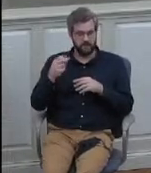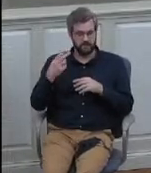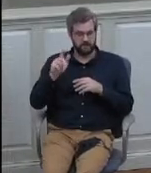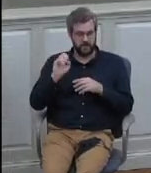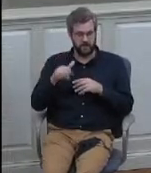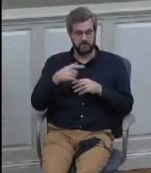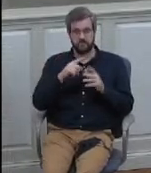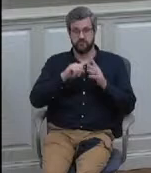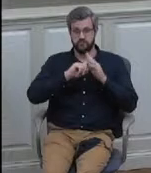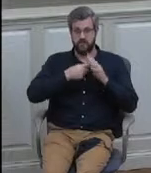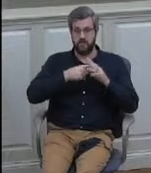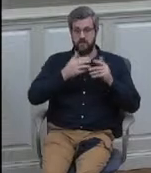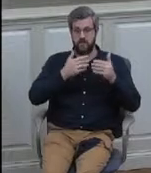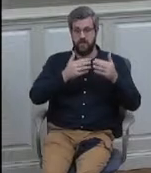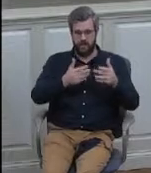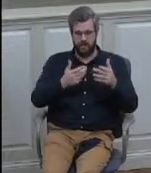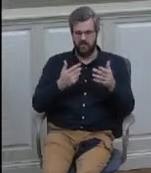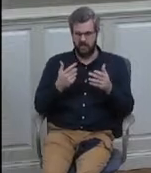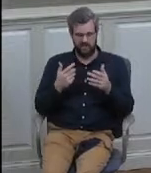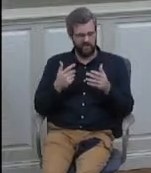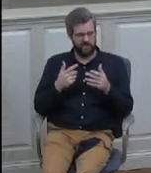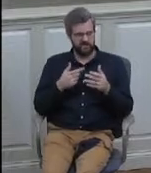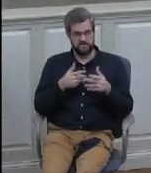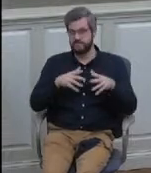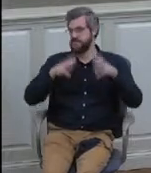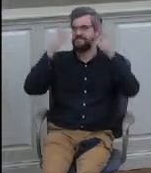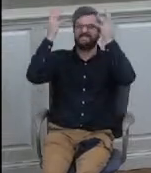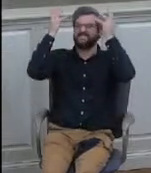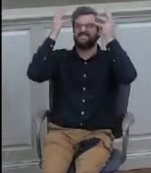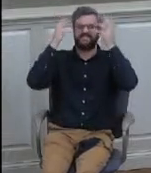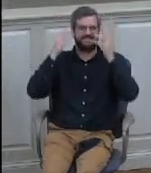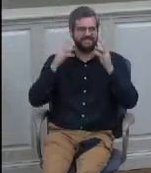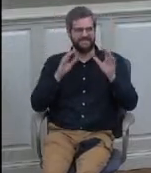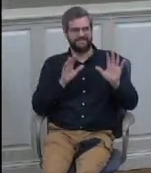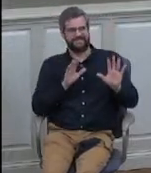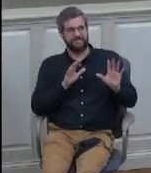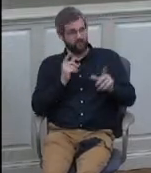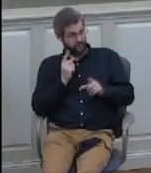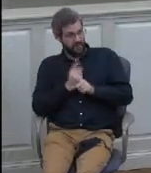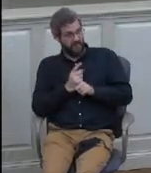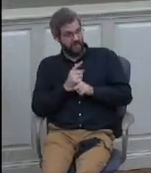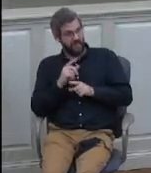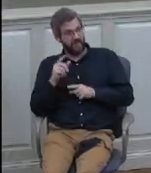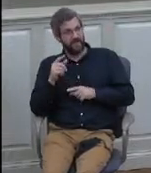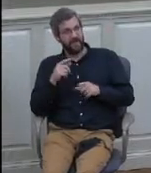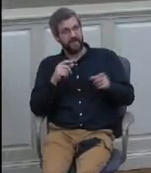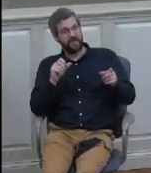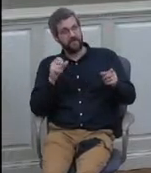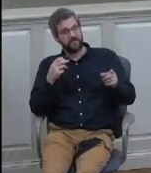Ashley got started with it and then about threw her hands up at me. Is that a fair statement, Ashley?